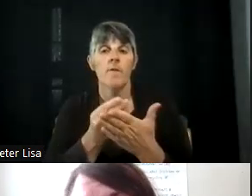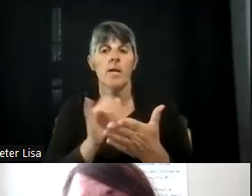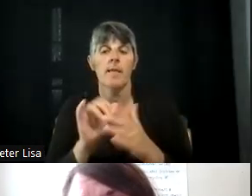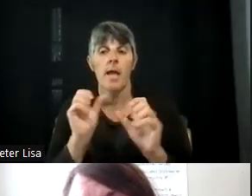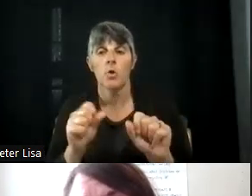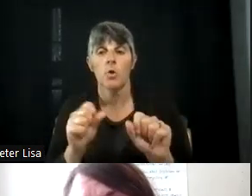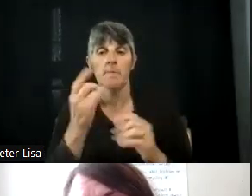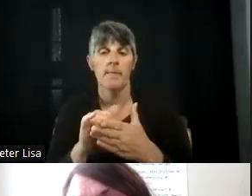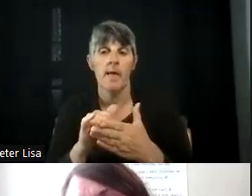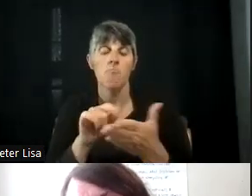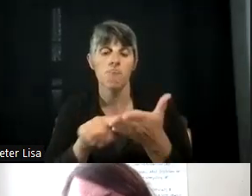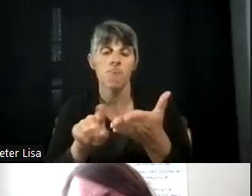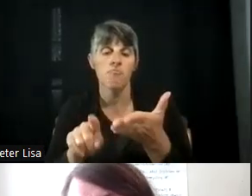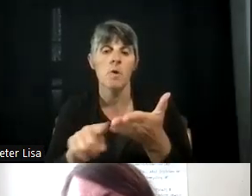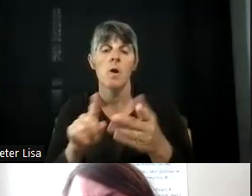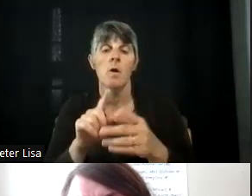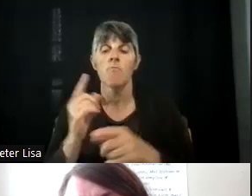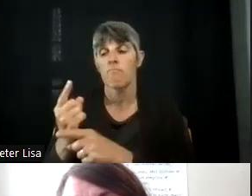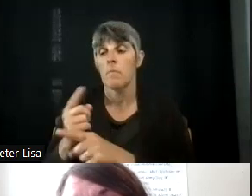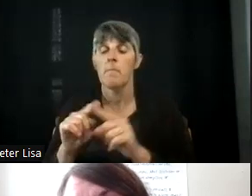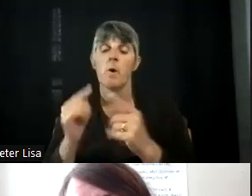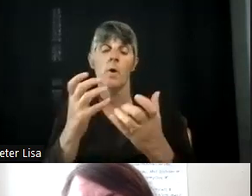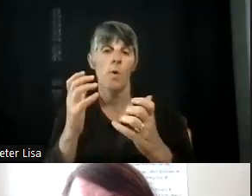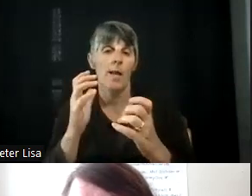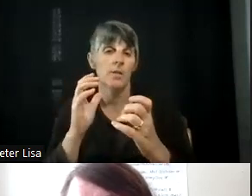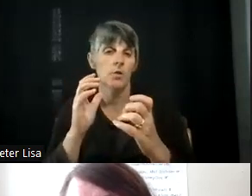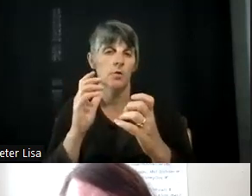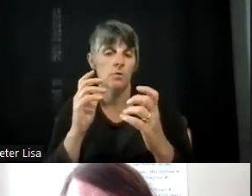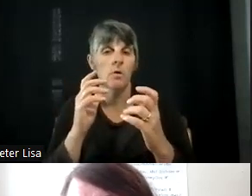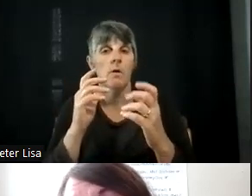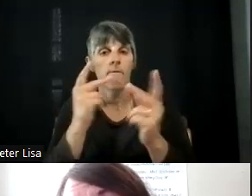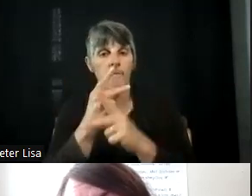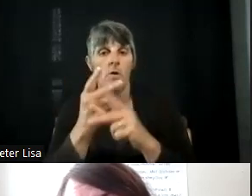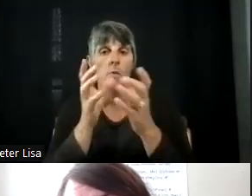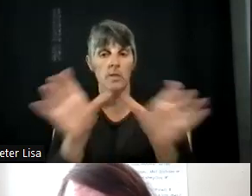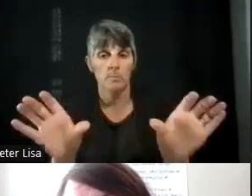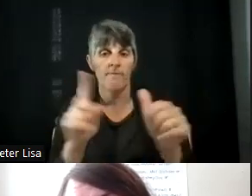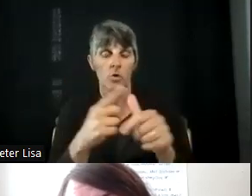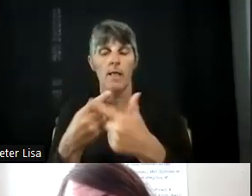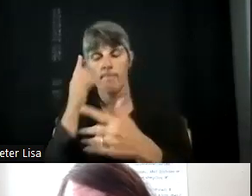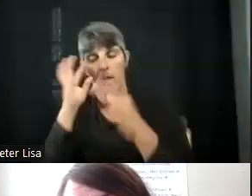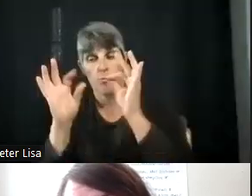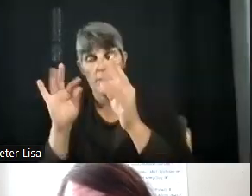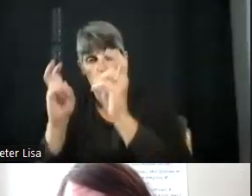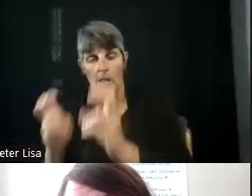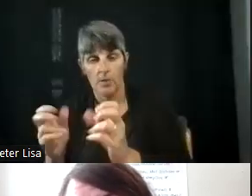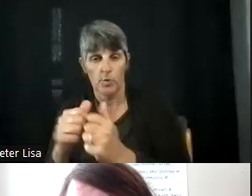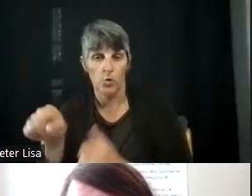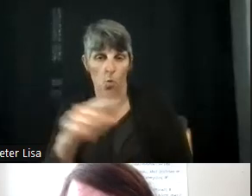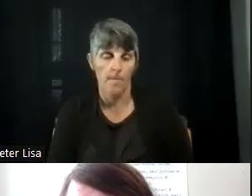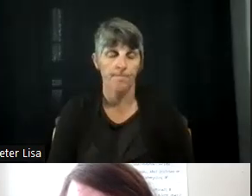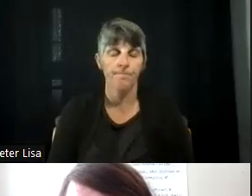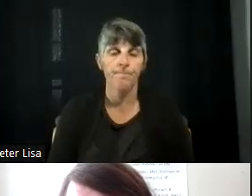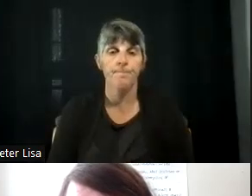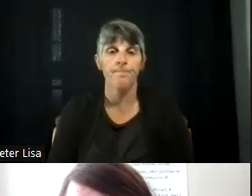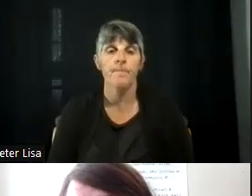be something we look at. But Right. we wanted to tackle the split first and then brainstorm topics with you all.